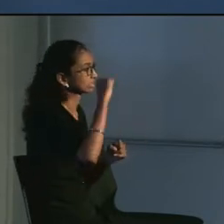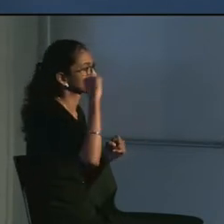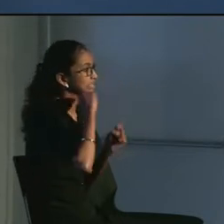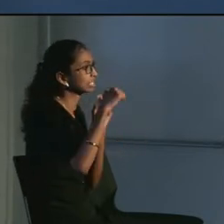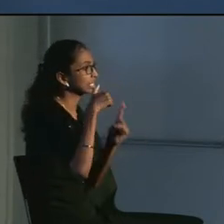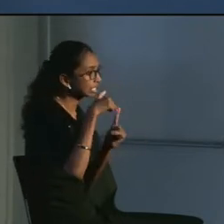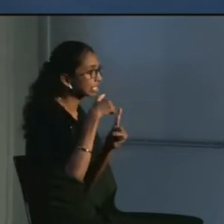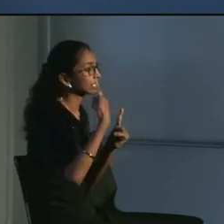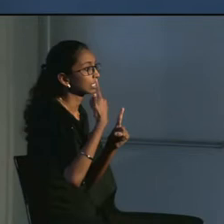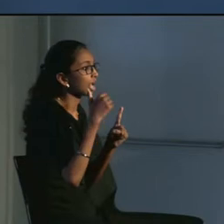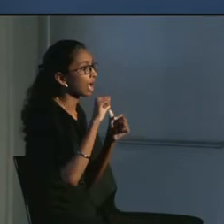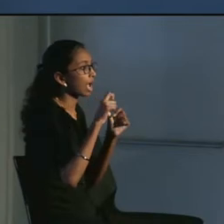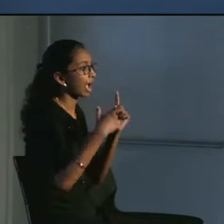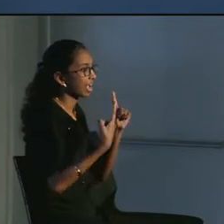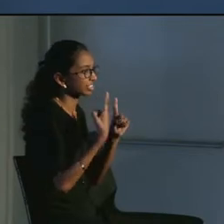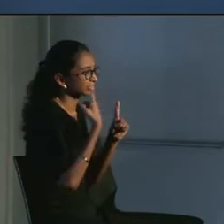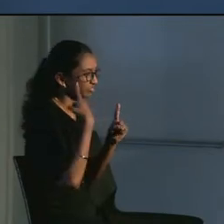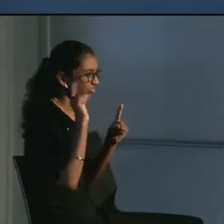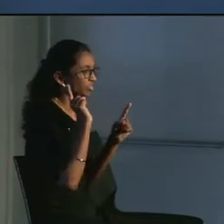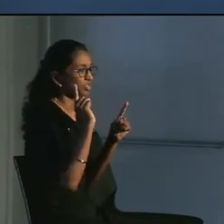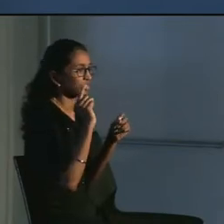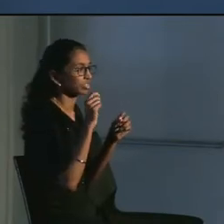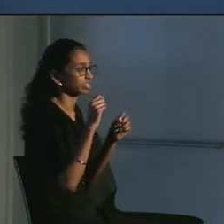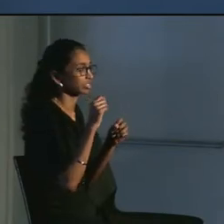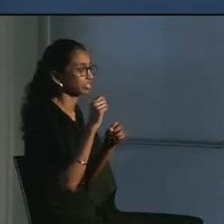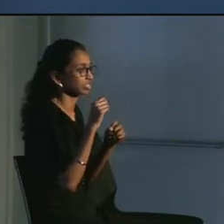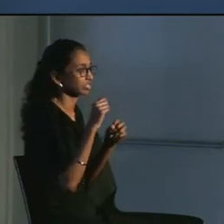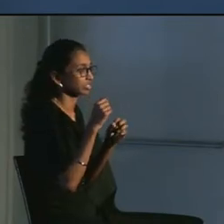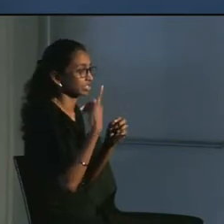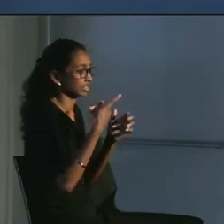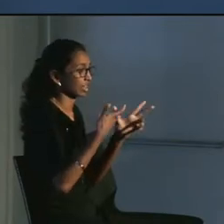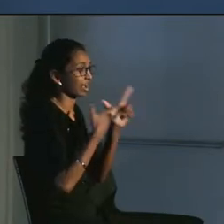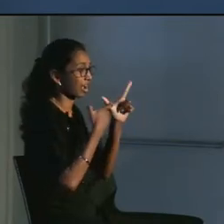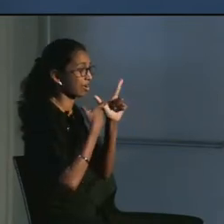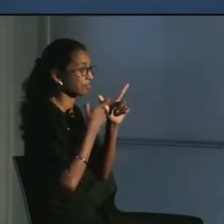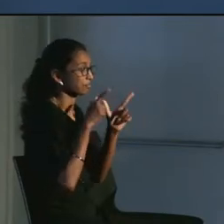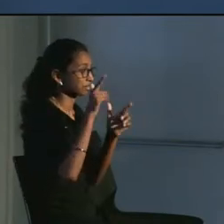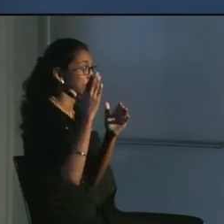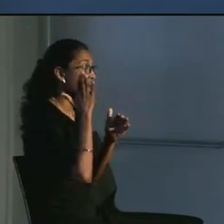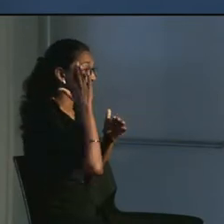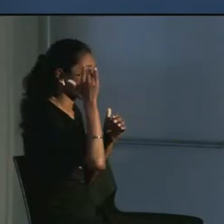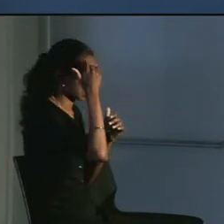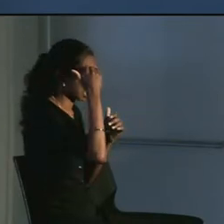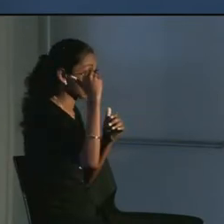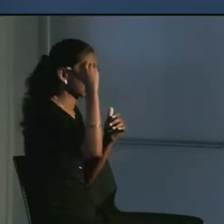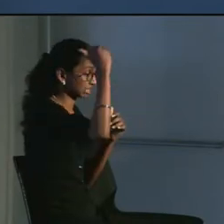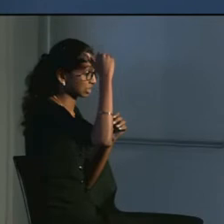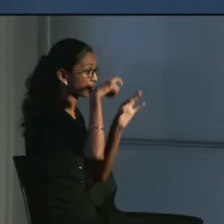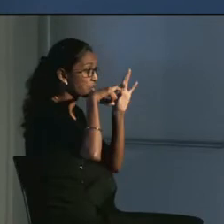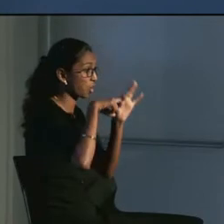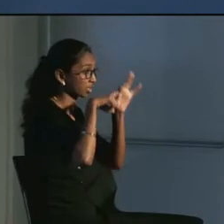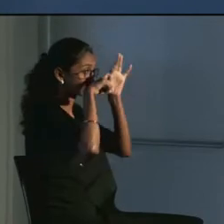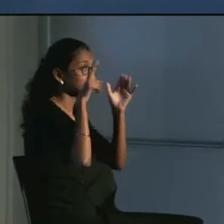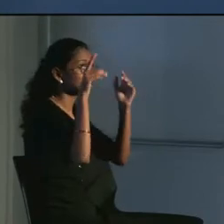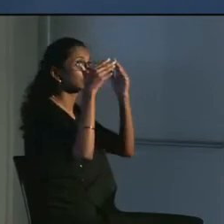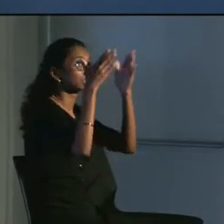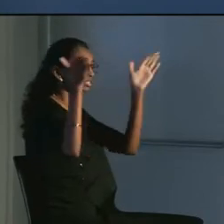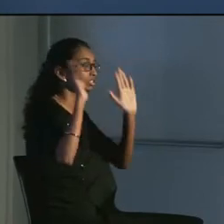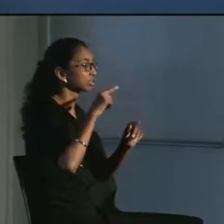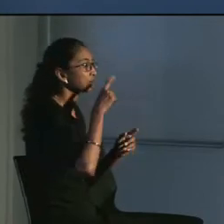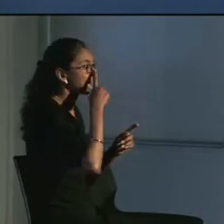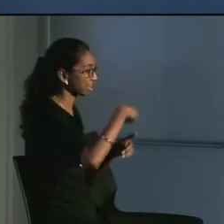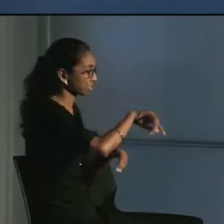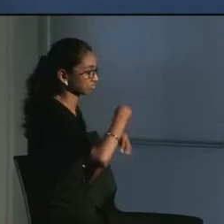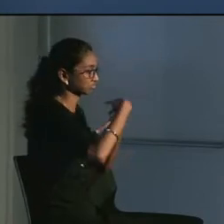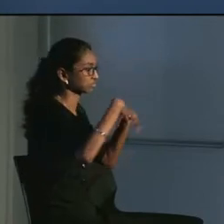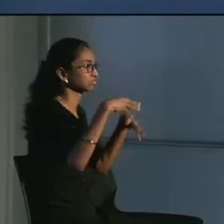act of disrobing in front of the army headquarters in Imphal, the Assam Rifles, following